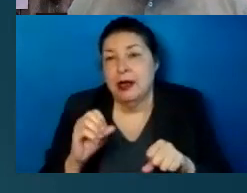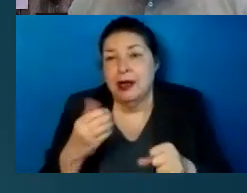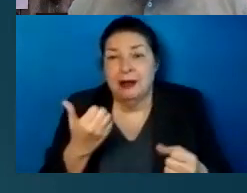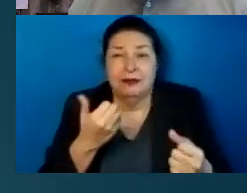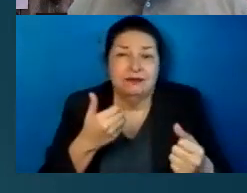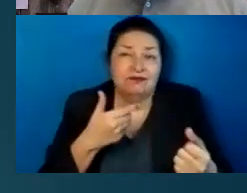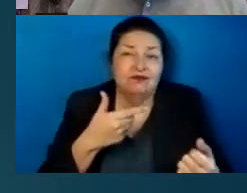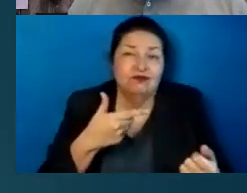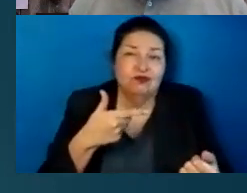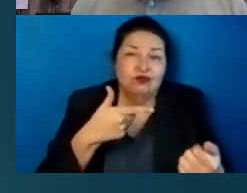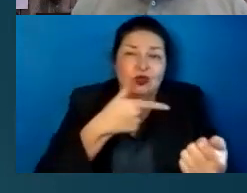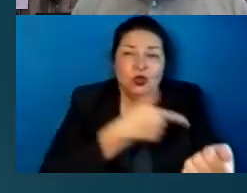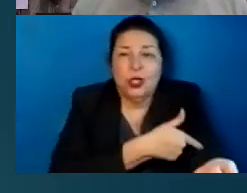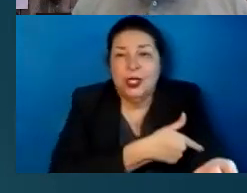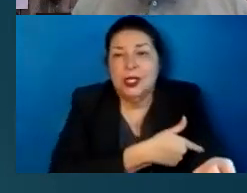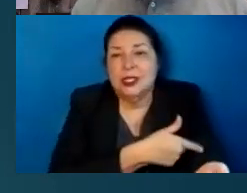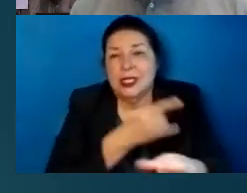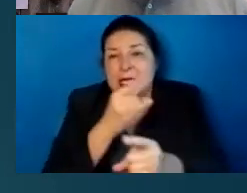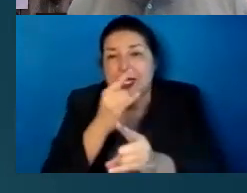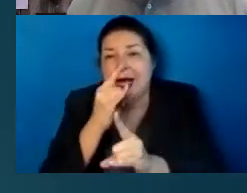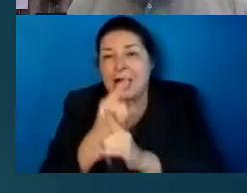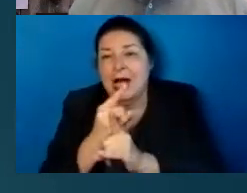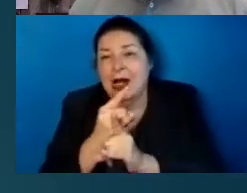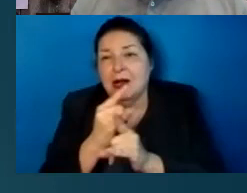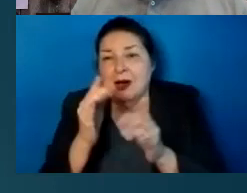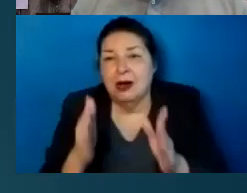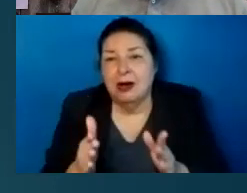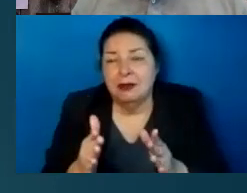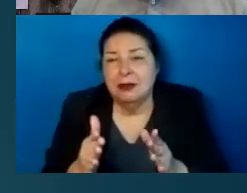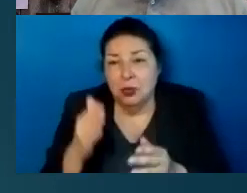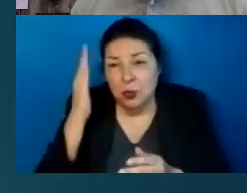drugs and alcohol and that sort of thing, we knew there'd be a temptation.